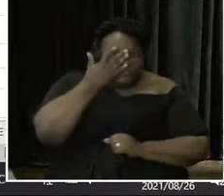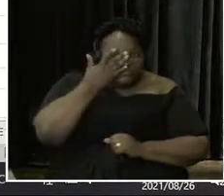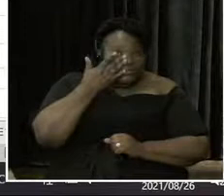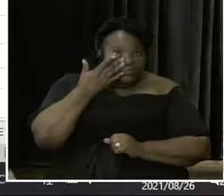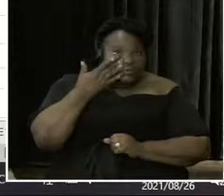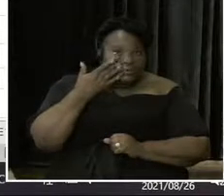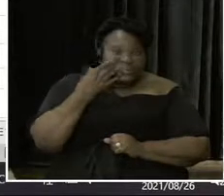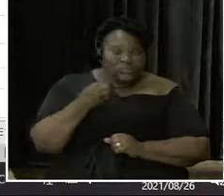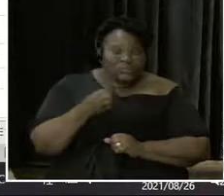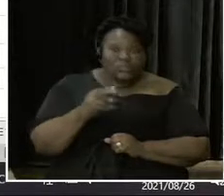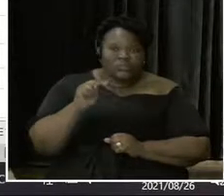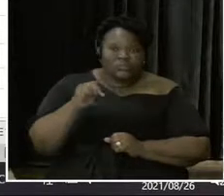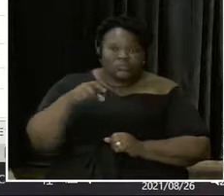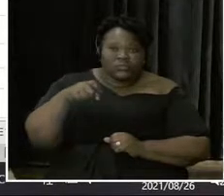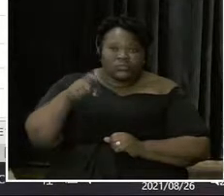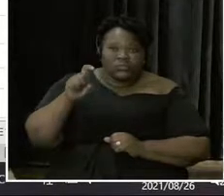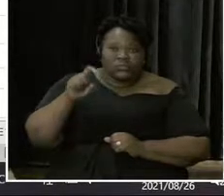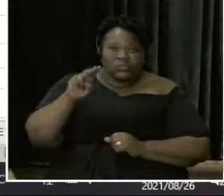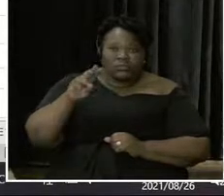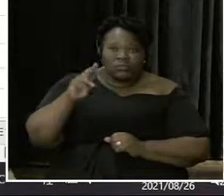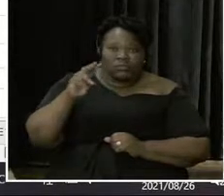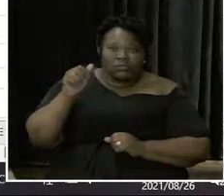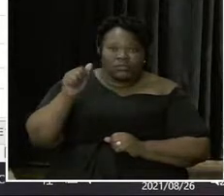Ngumalo, are you still here?